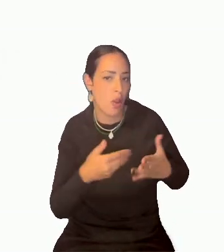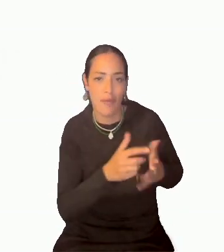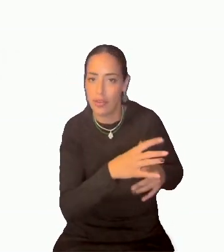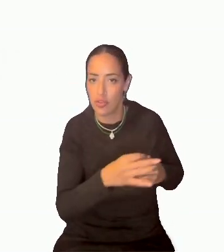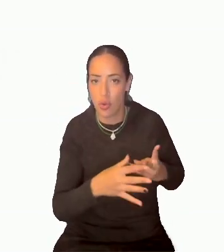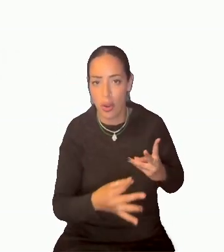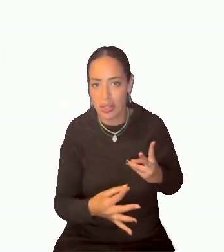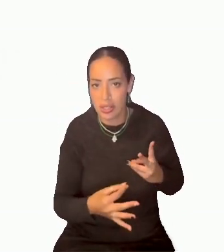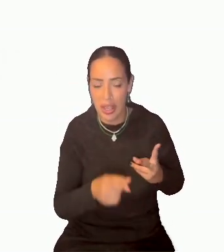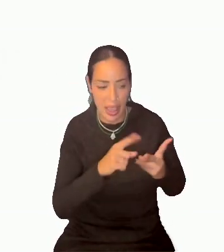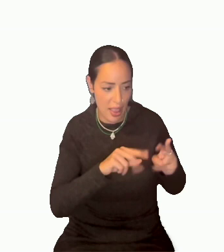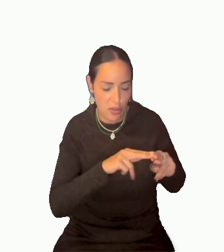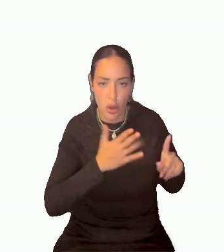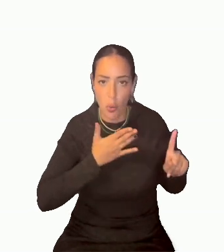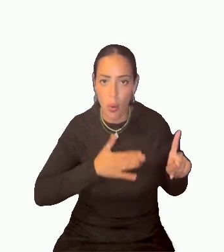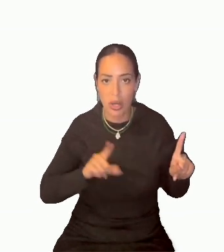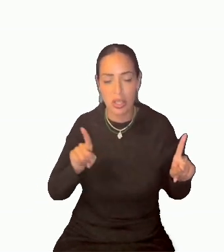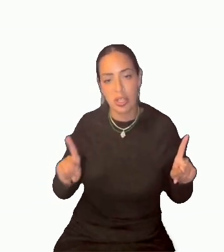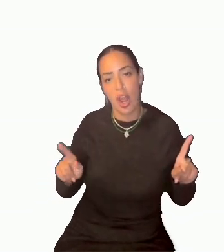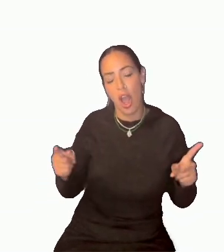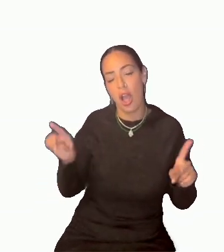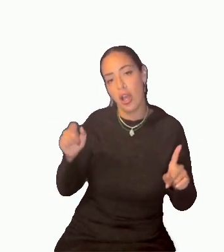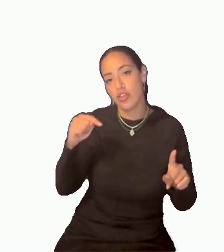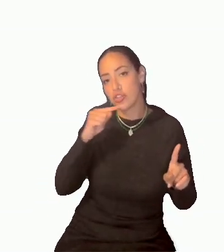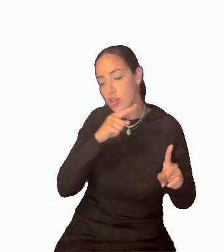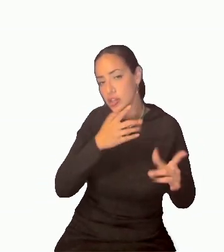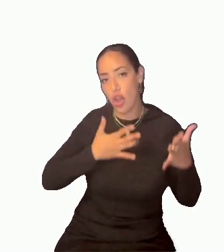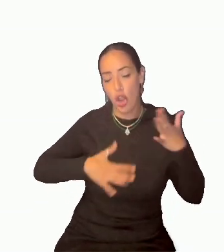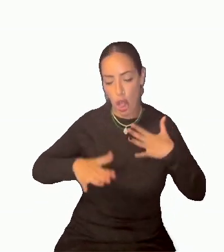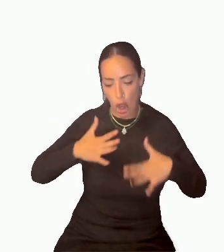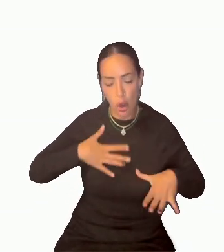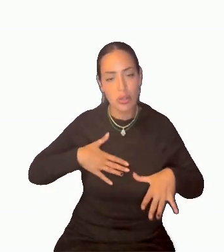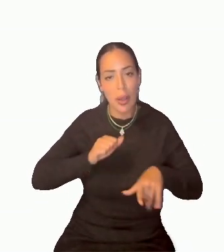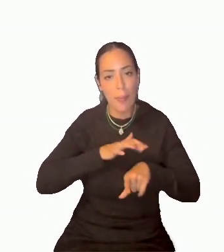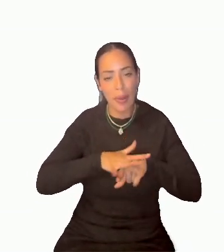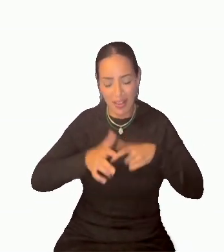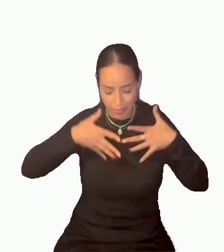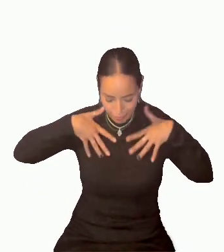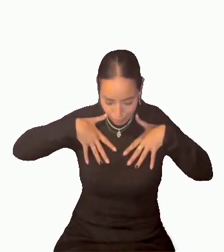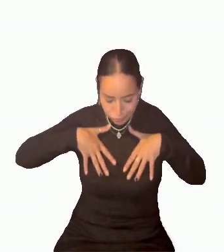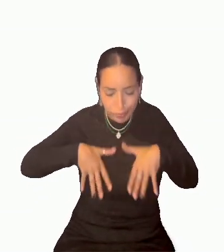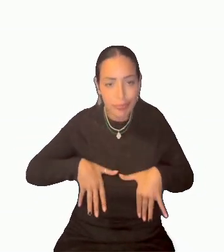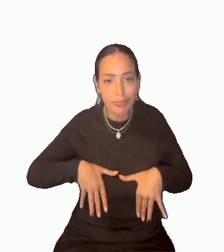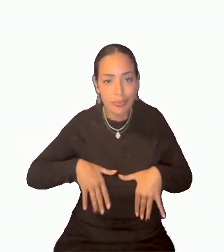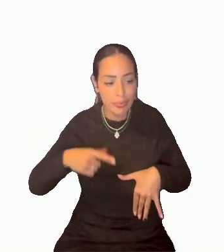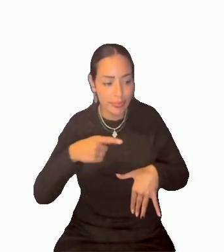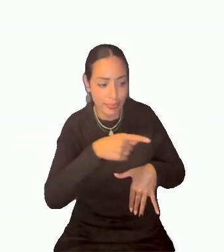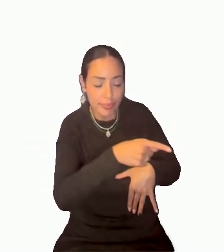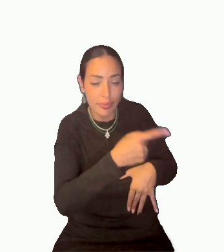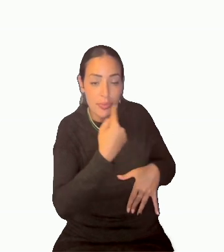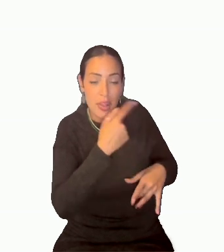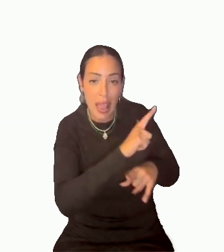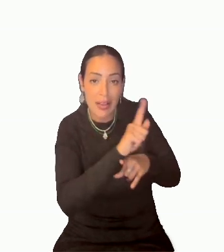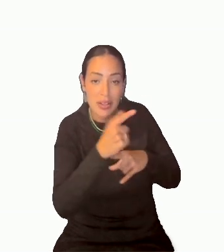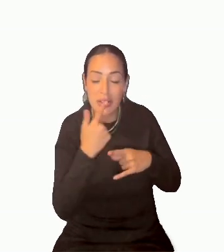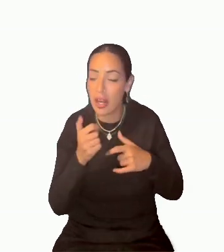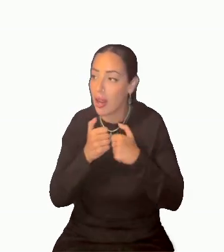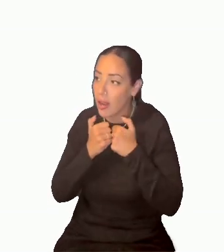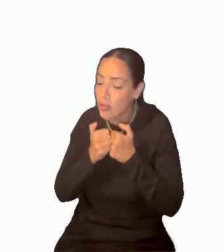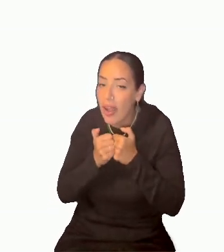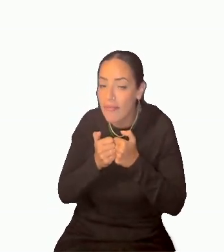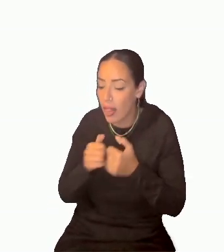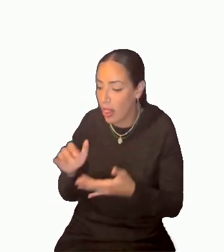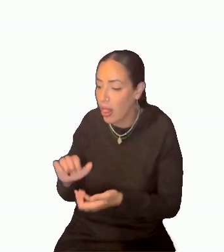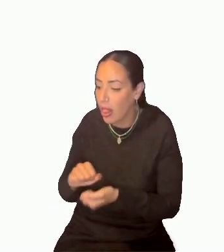choice about whether or not she wished to receive her son's blood-stained clothing. And whilst later in her interview she expresses gratitude that